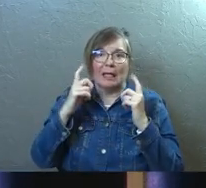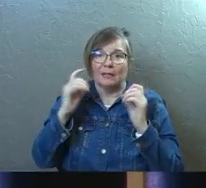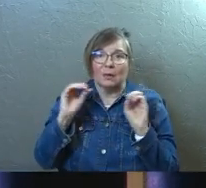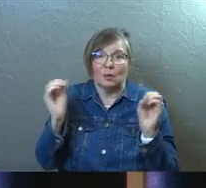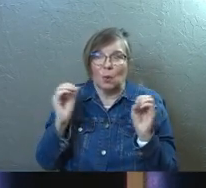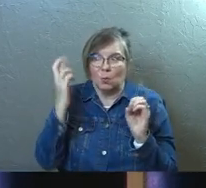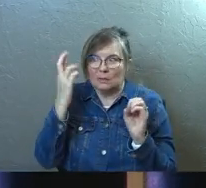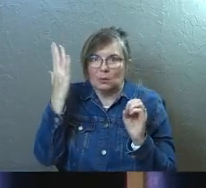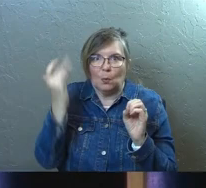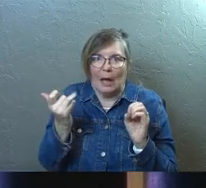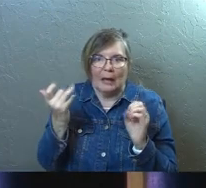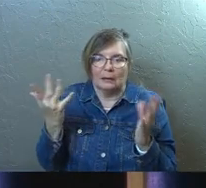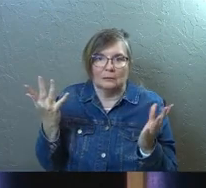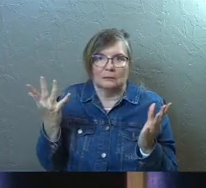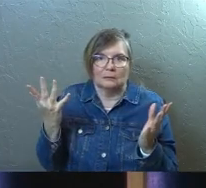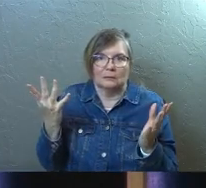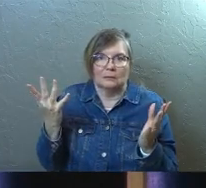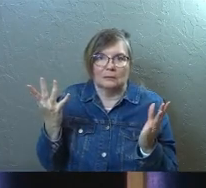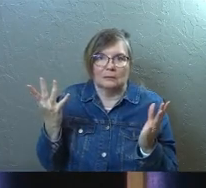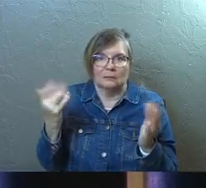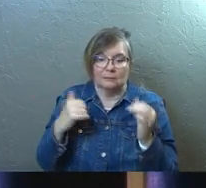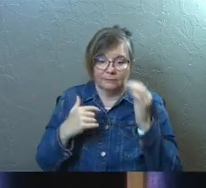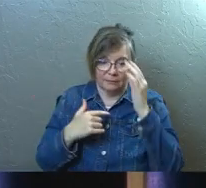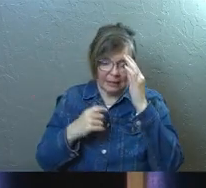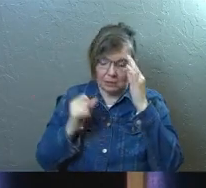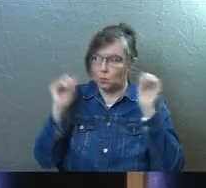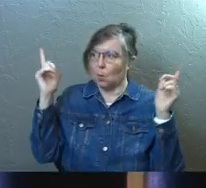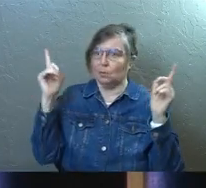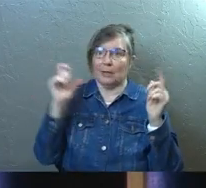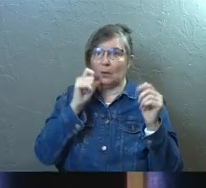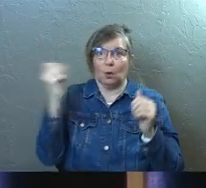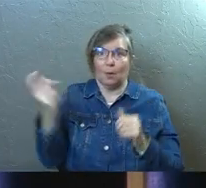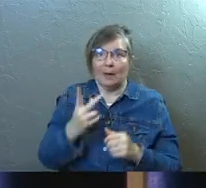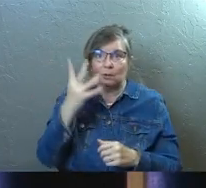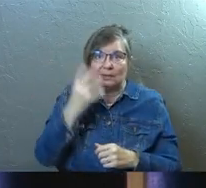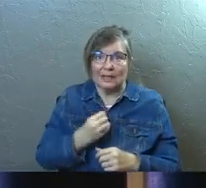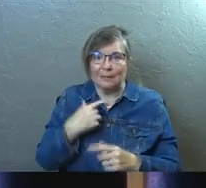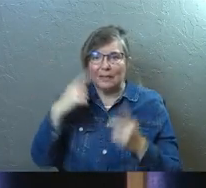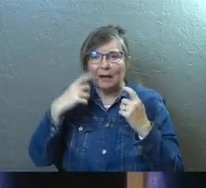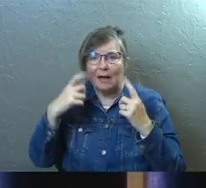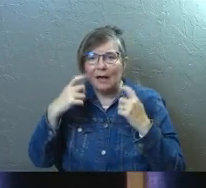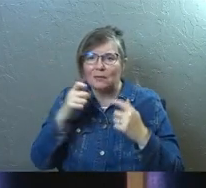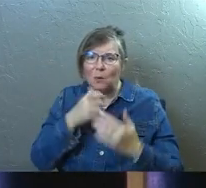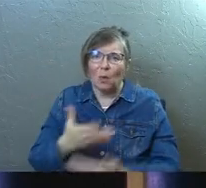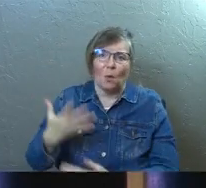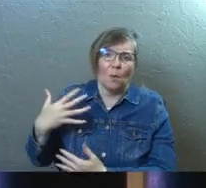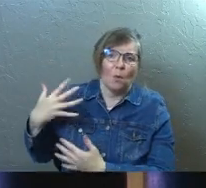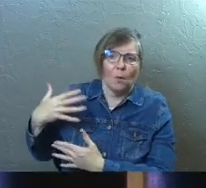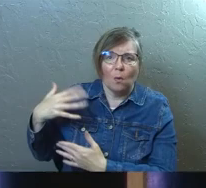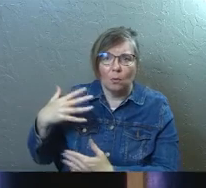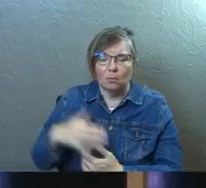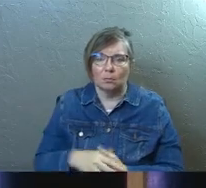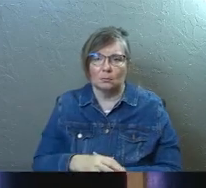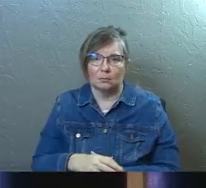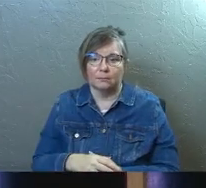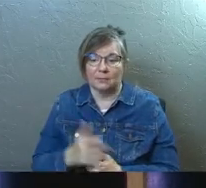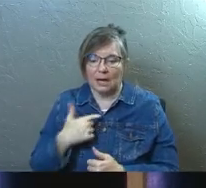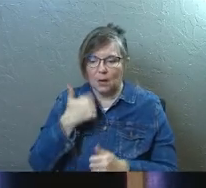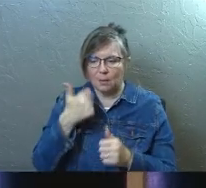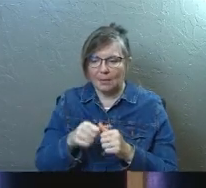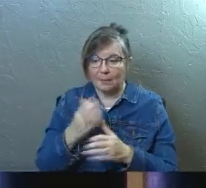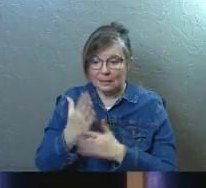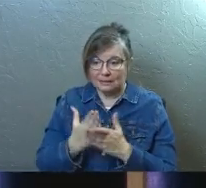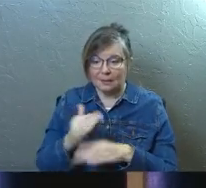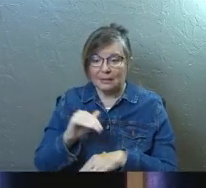no discernible reason why. They just woke up and they wouldn't go back to sleep and they'd cry if you weren't holding them. And I